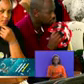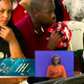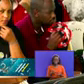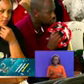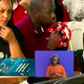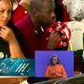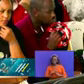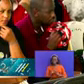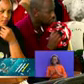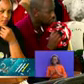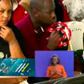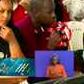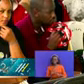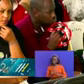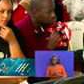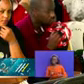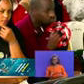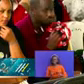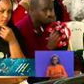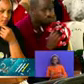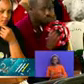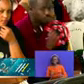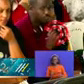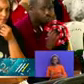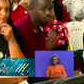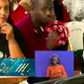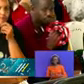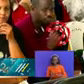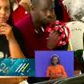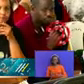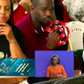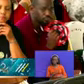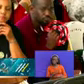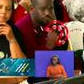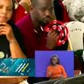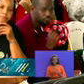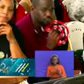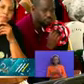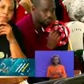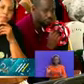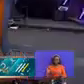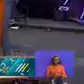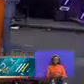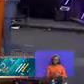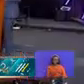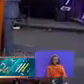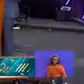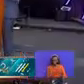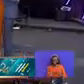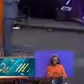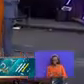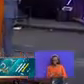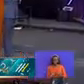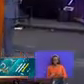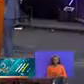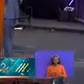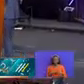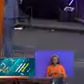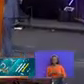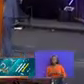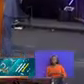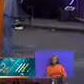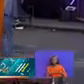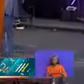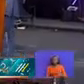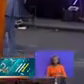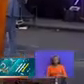writes and says I have run the race I have kept the faith and now I am ready to be